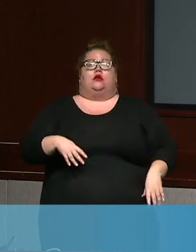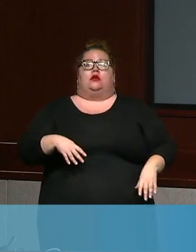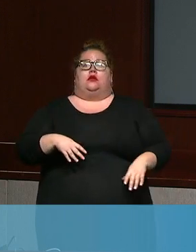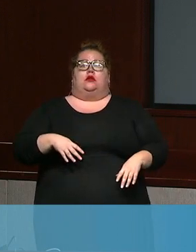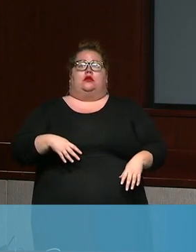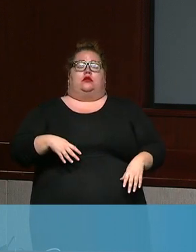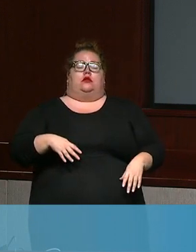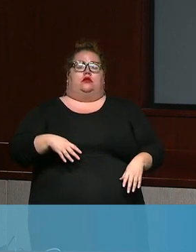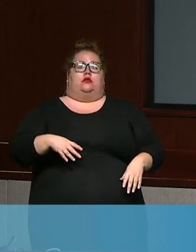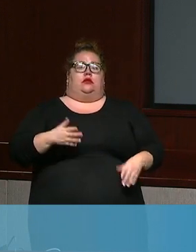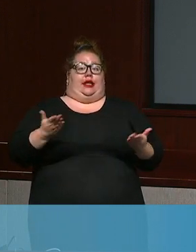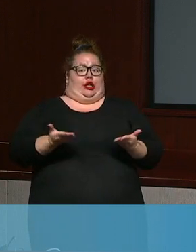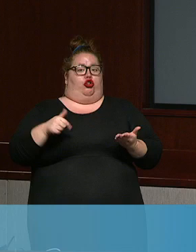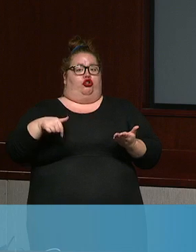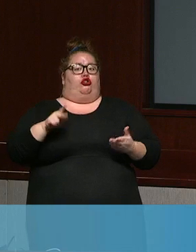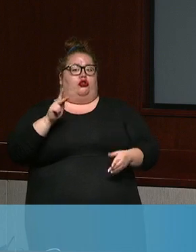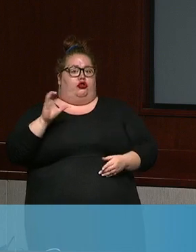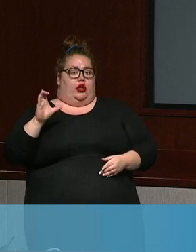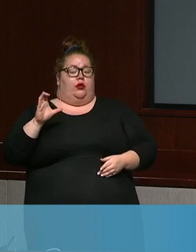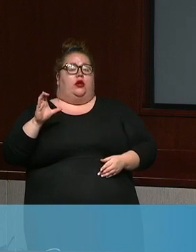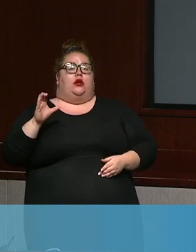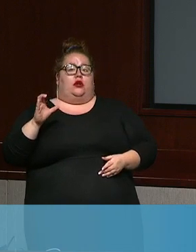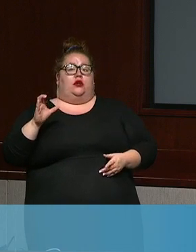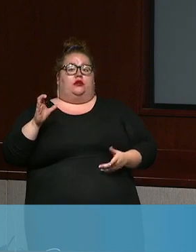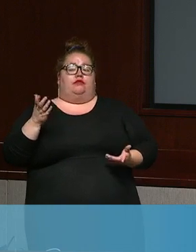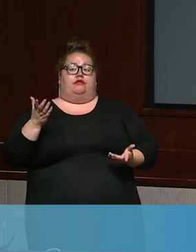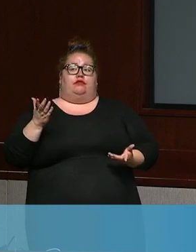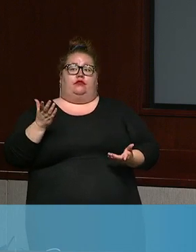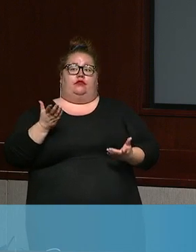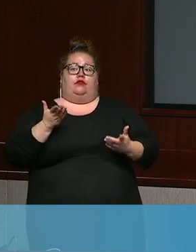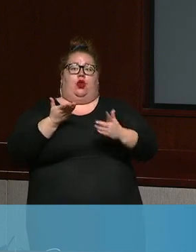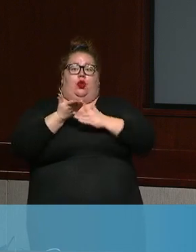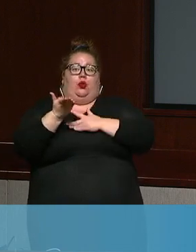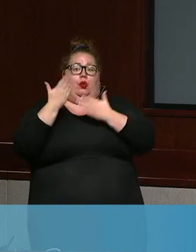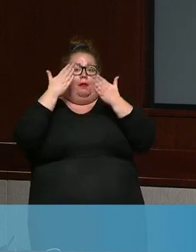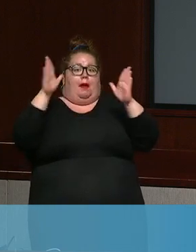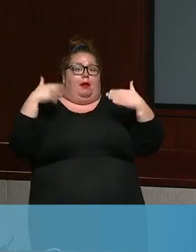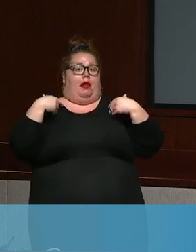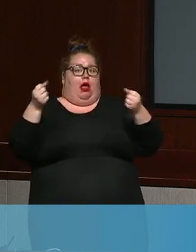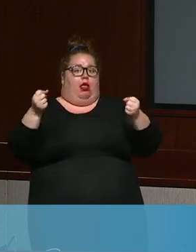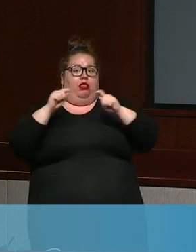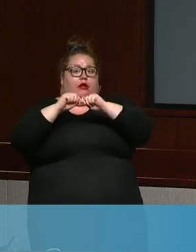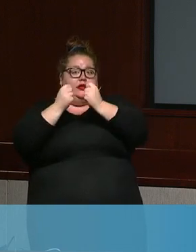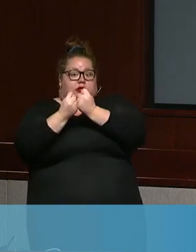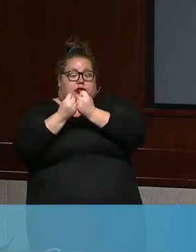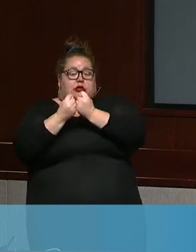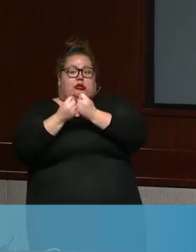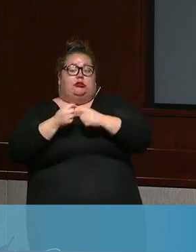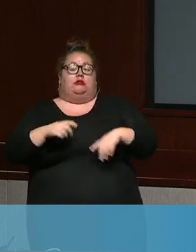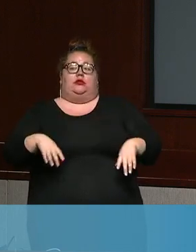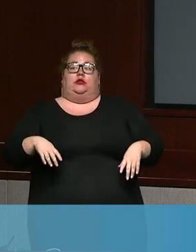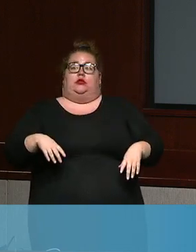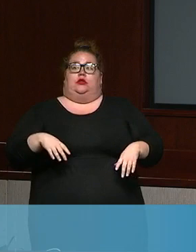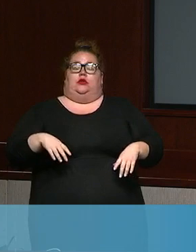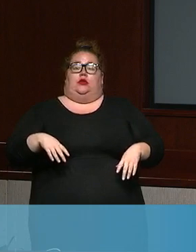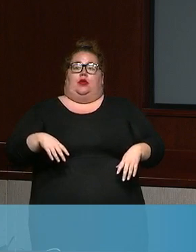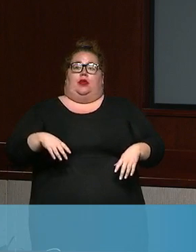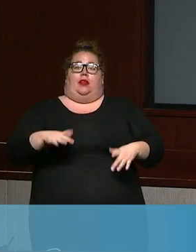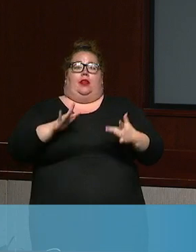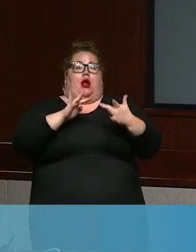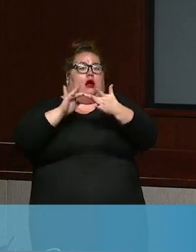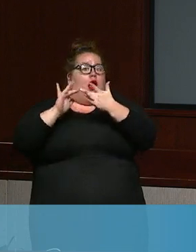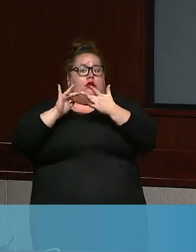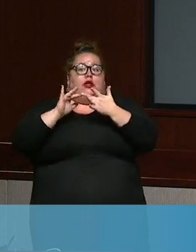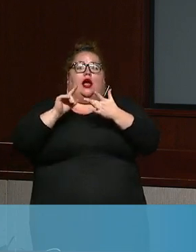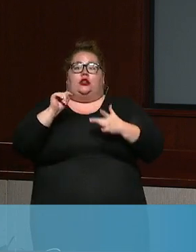The county, through our public health department and our public health team, through the contact